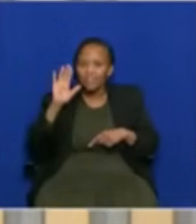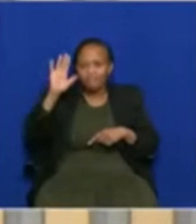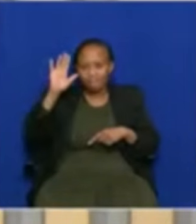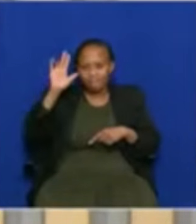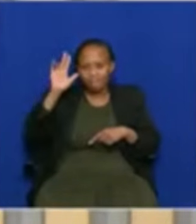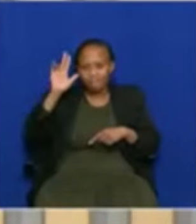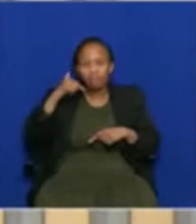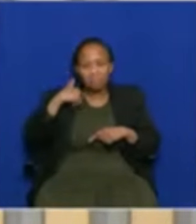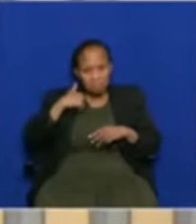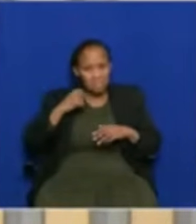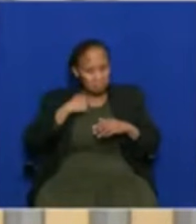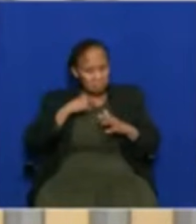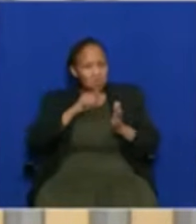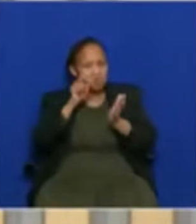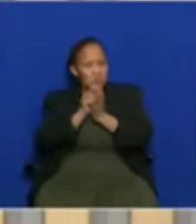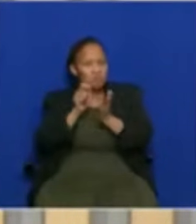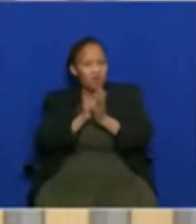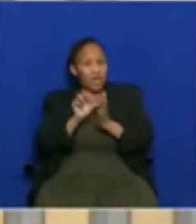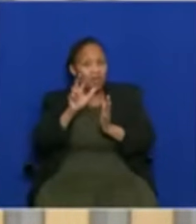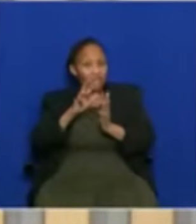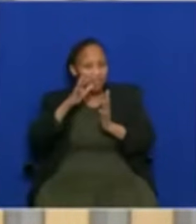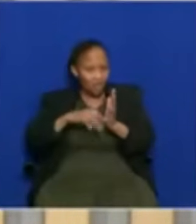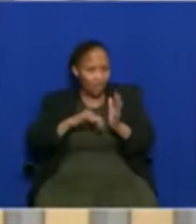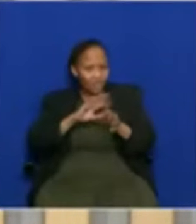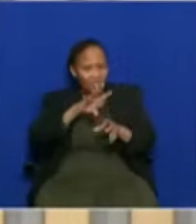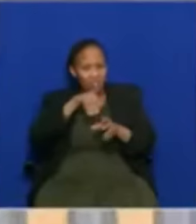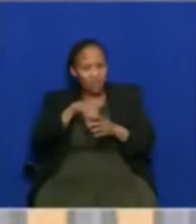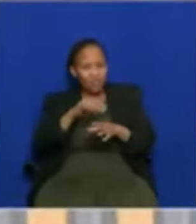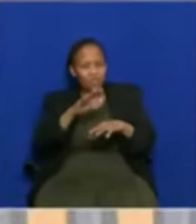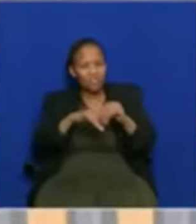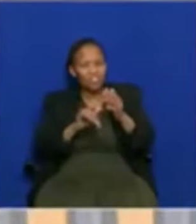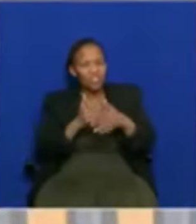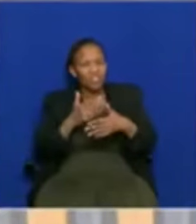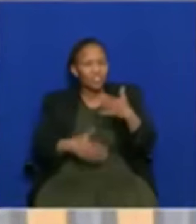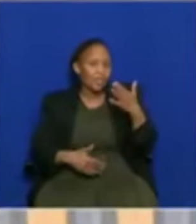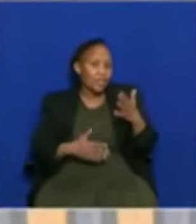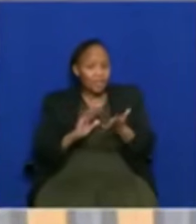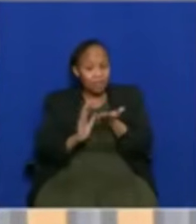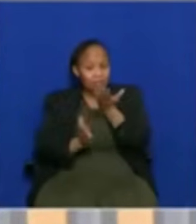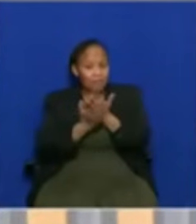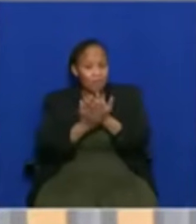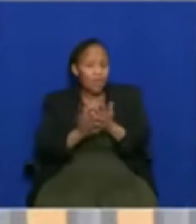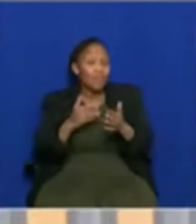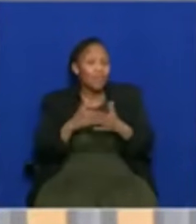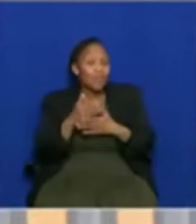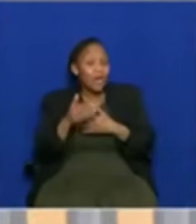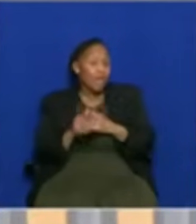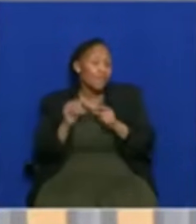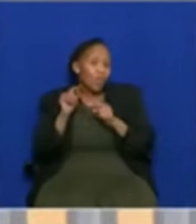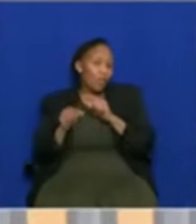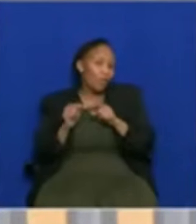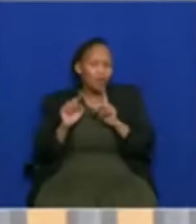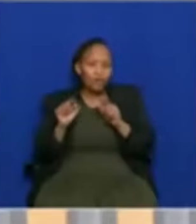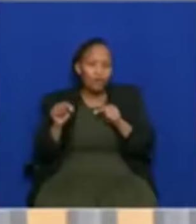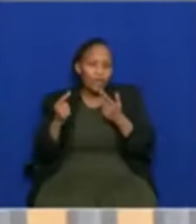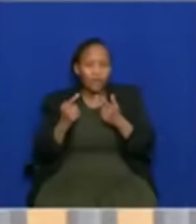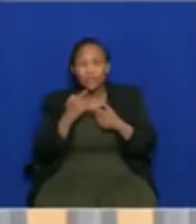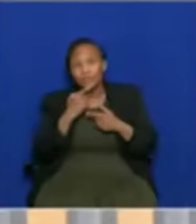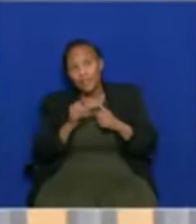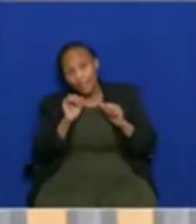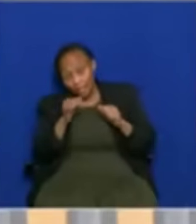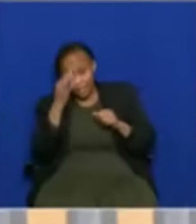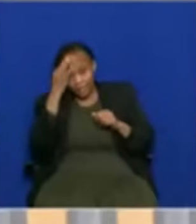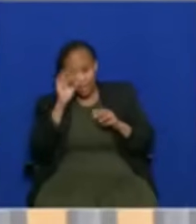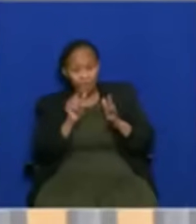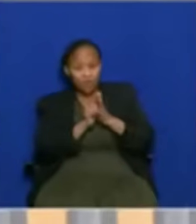sheet. And you cannot be excused on the basis that it's drafted by a prosecutor, but also I didn't notice.